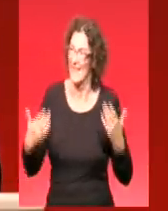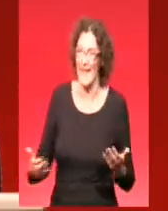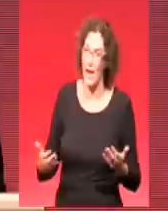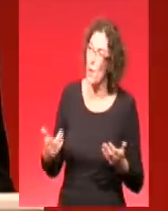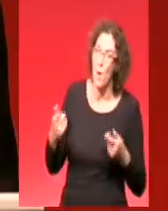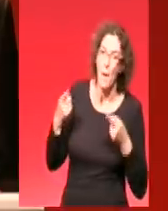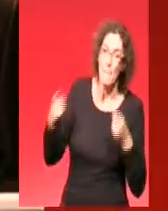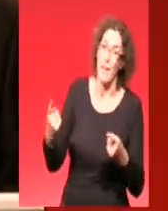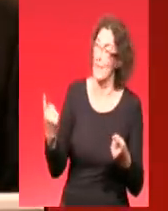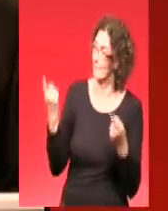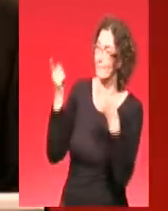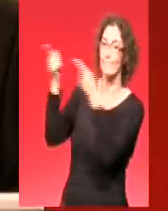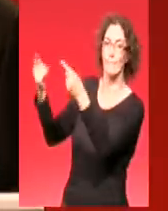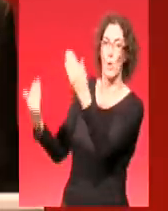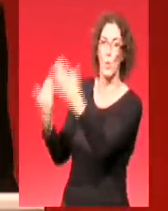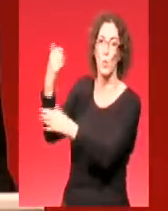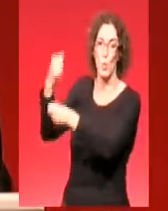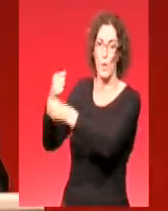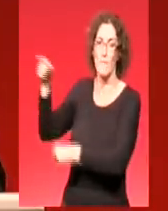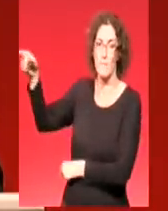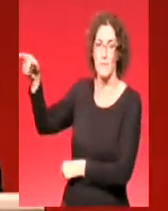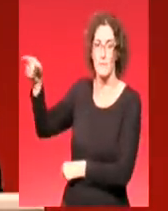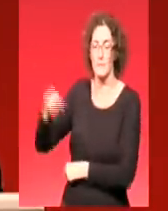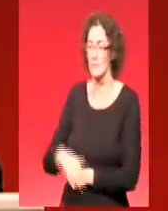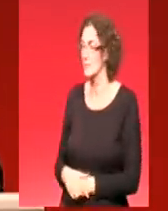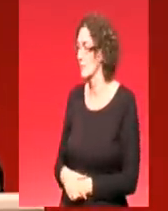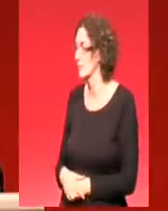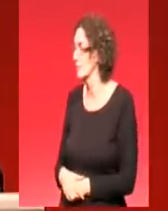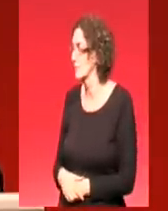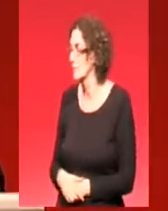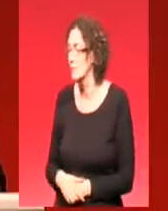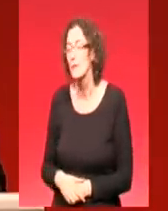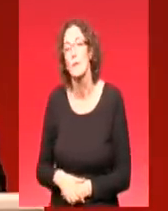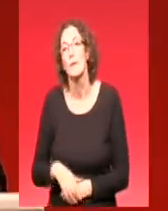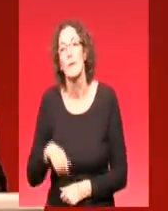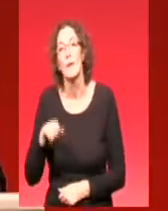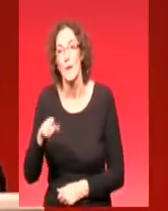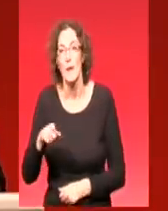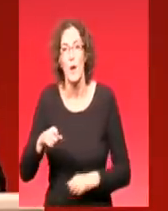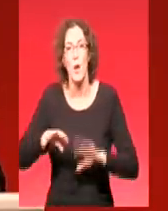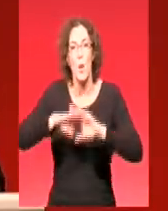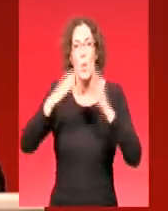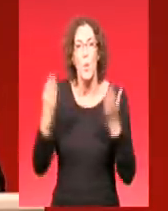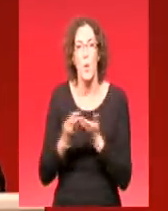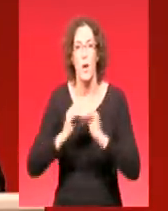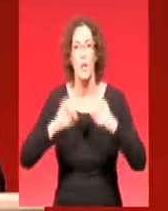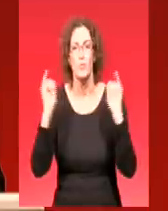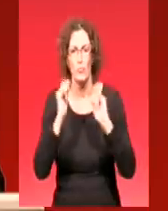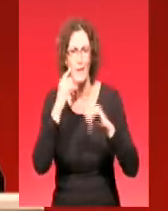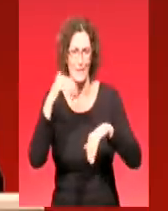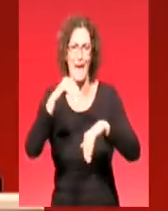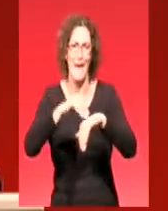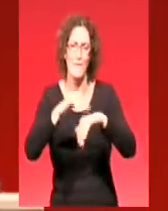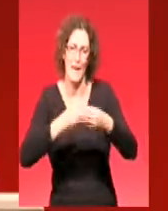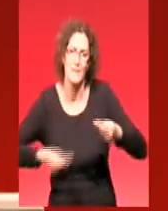happening. As the impact of this crisis infected the real economy, We also took the decision to step in to help families